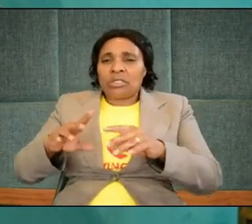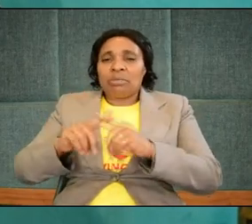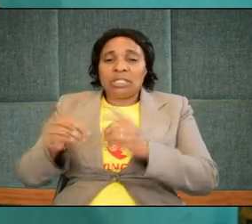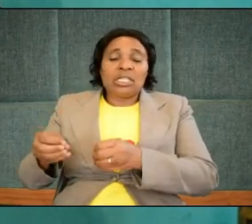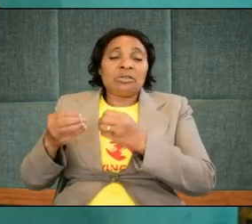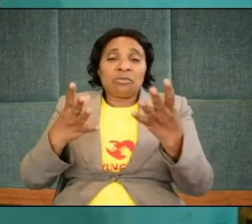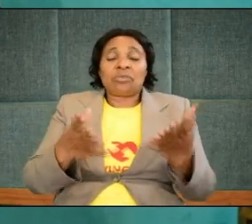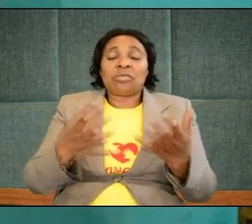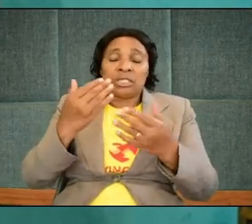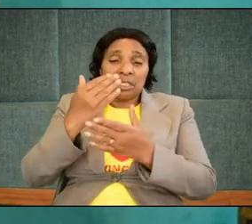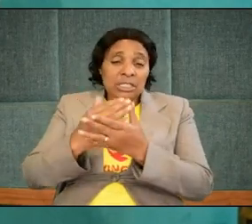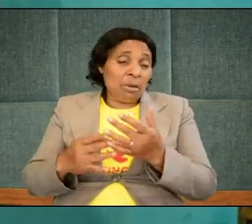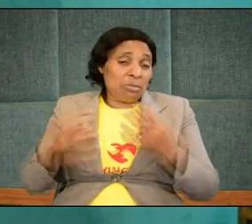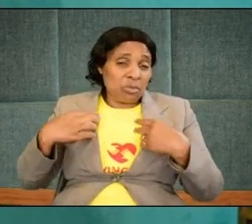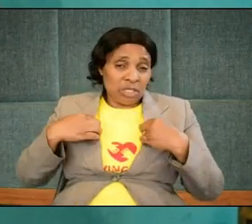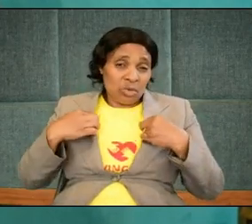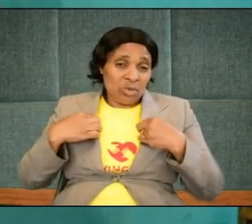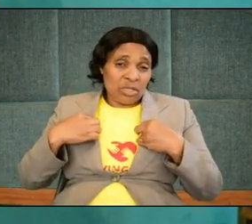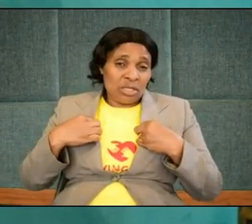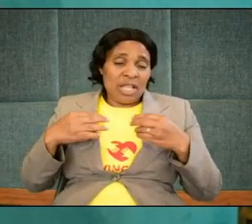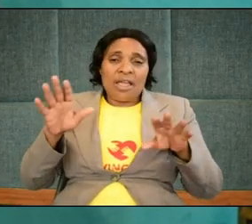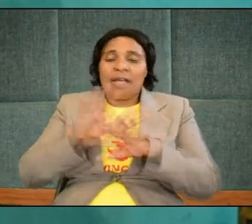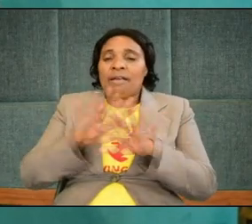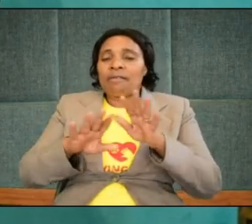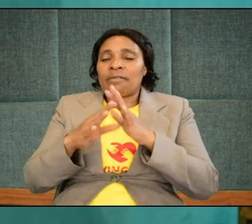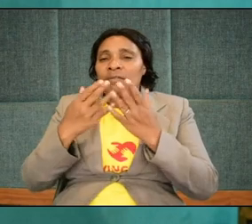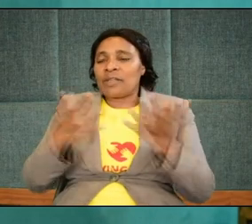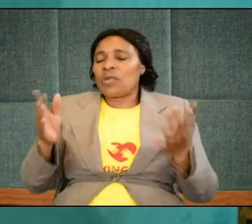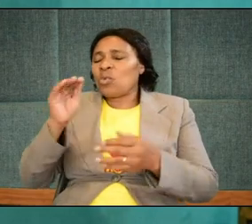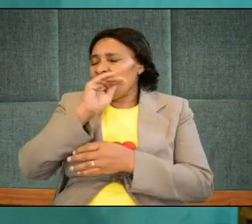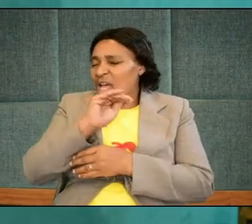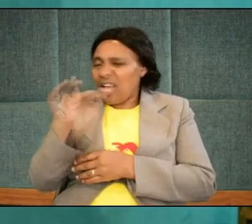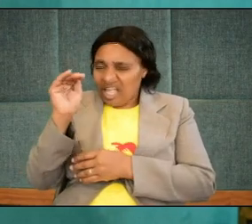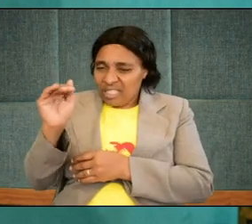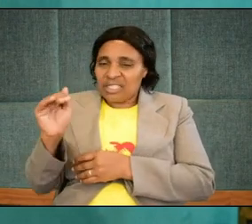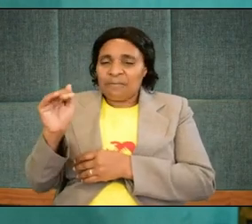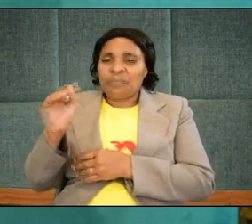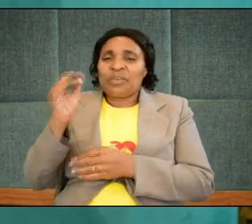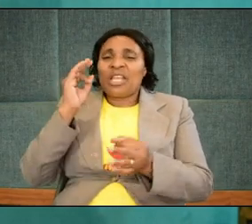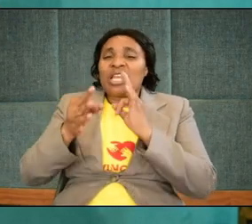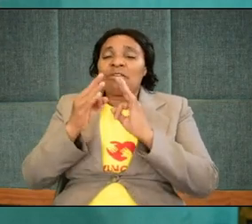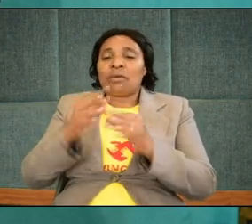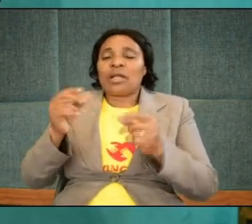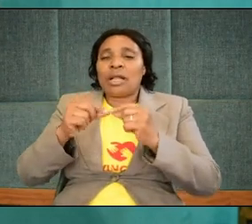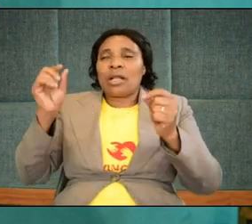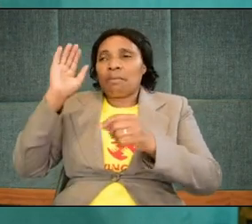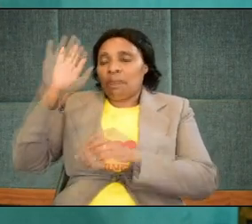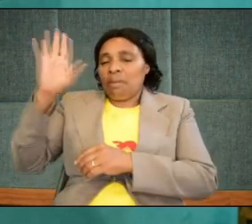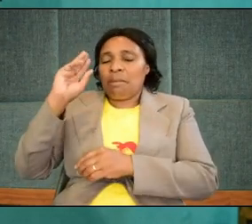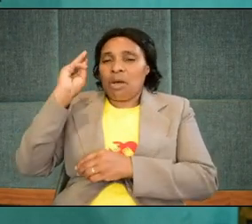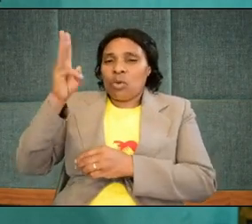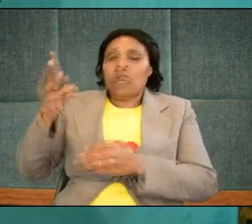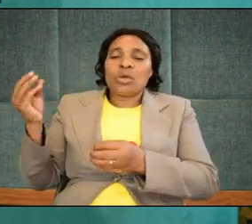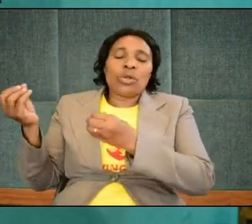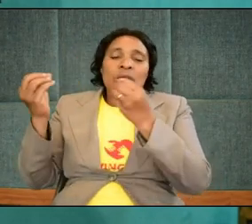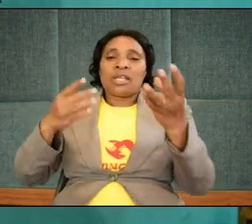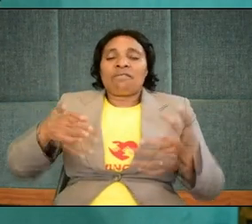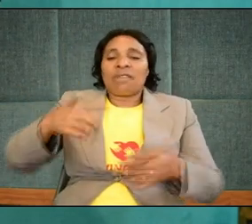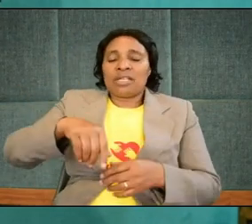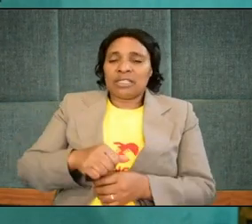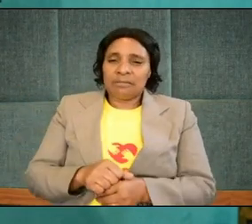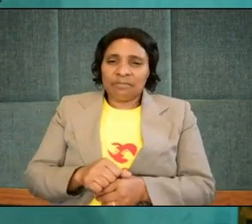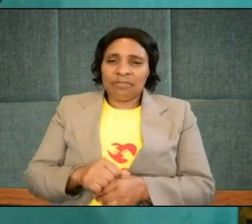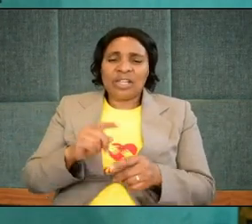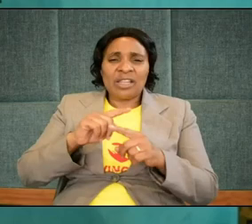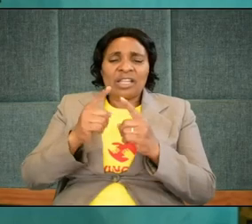them with clothing. Mm-hmm. Everything that we ask for, as long as it is in line with his will, he will give it to us. Mm-hmm. And he